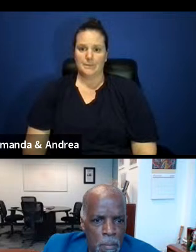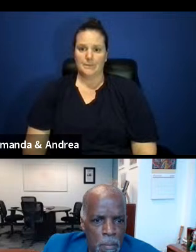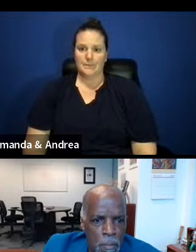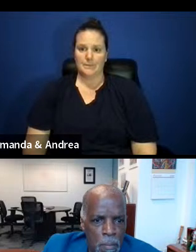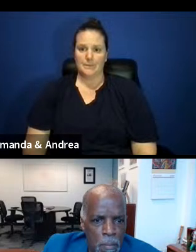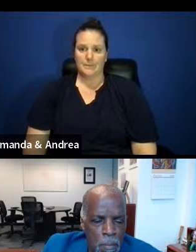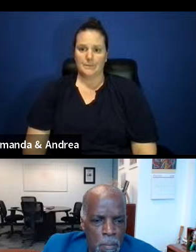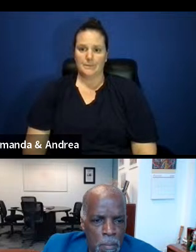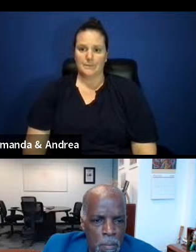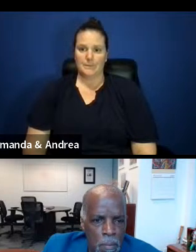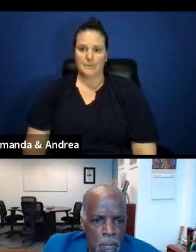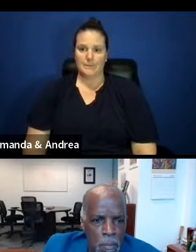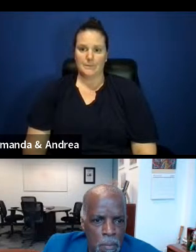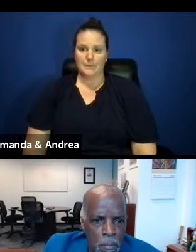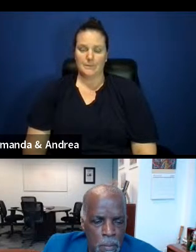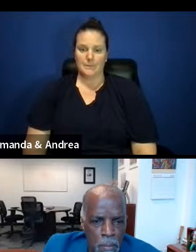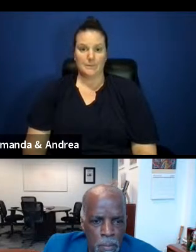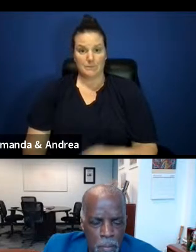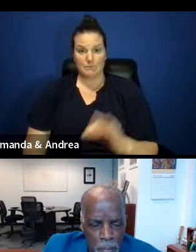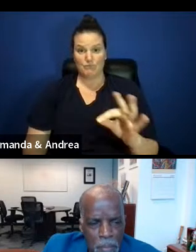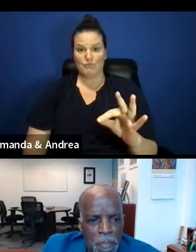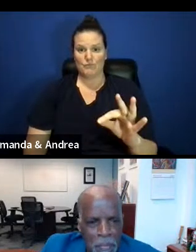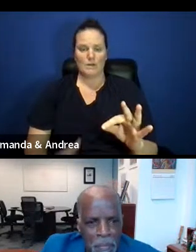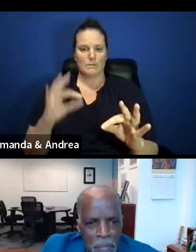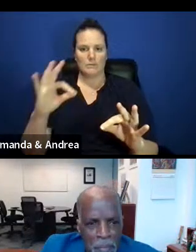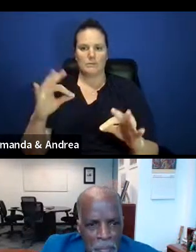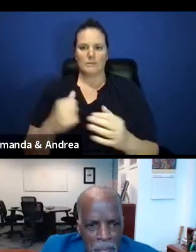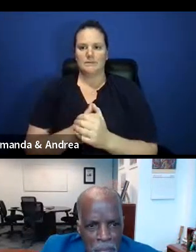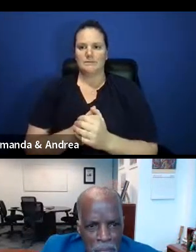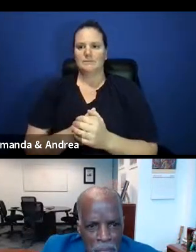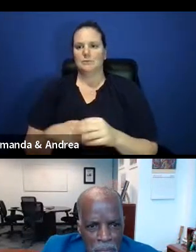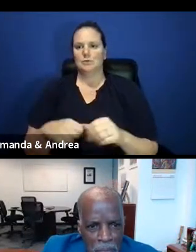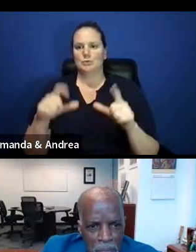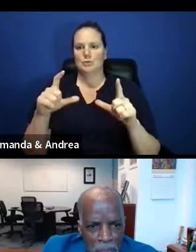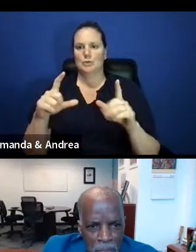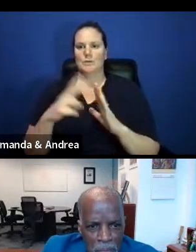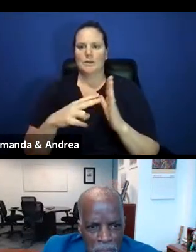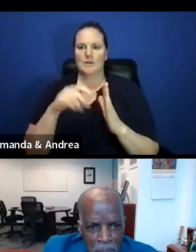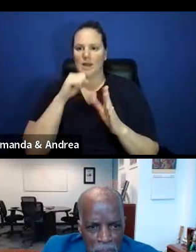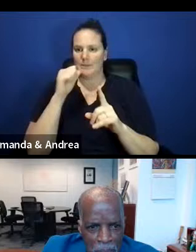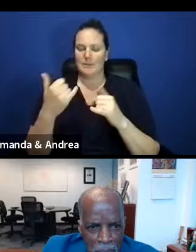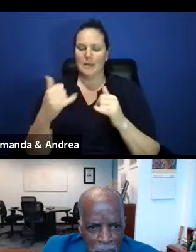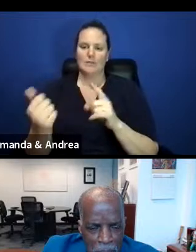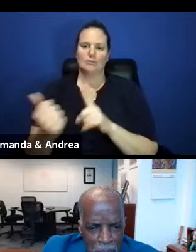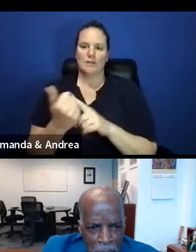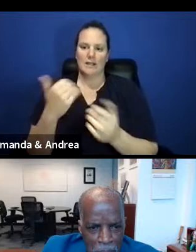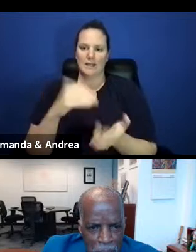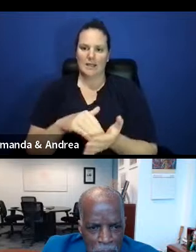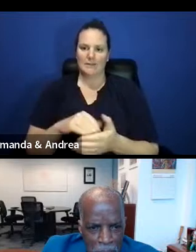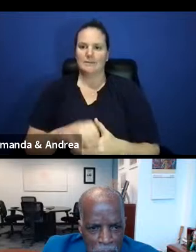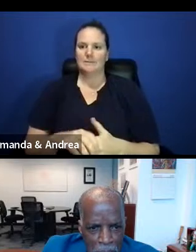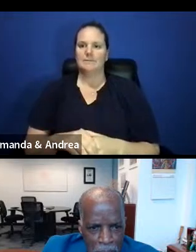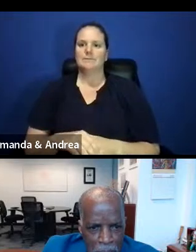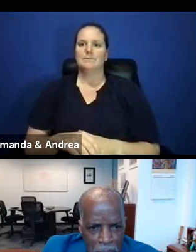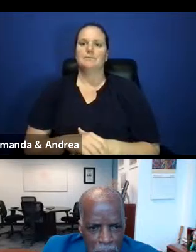There you are. How's that? Perfect. If my screen reader doesn't play tricks again.